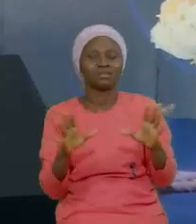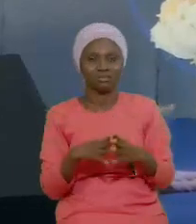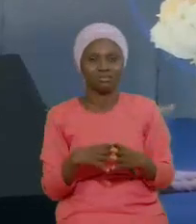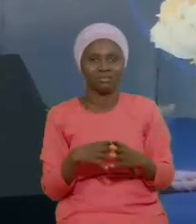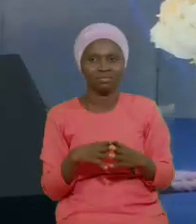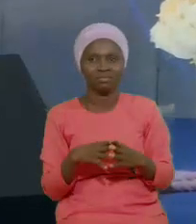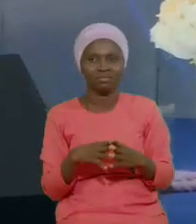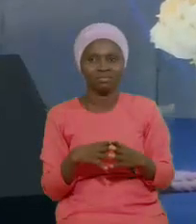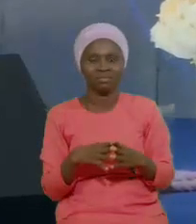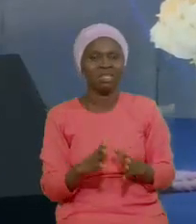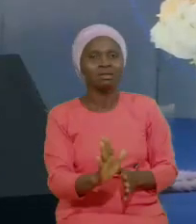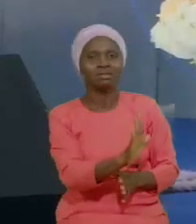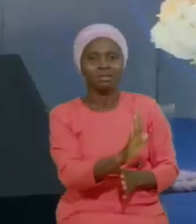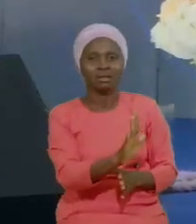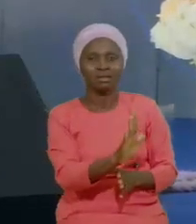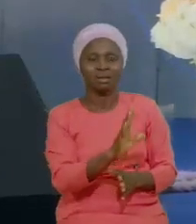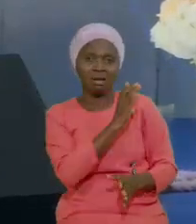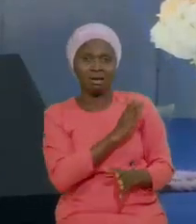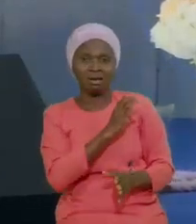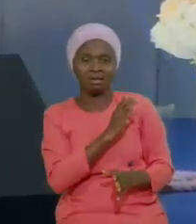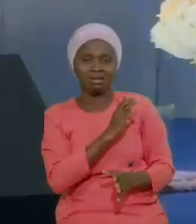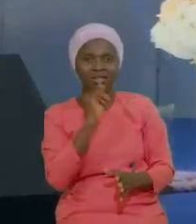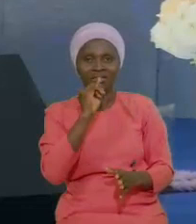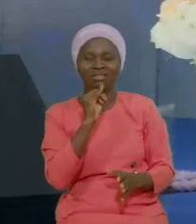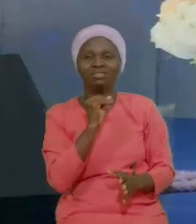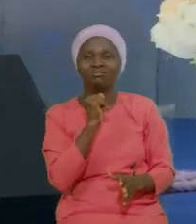Their character is unserious.